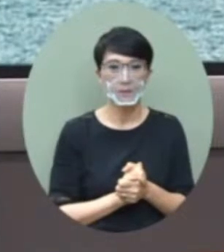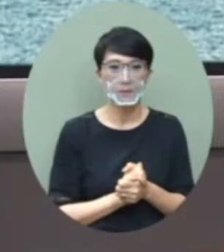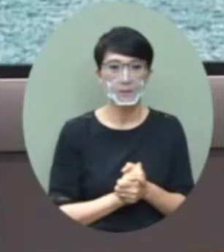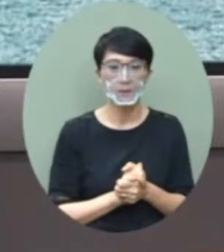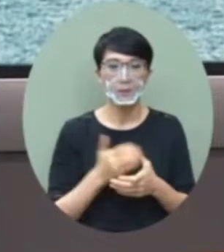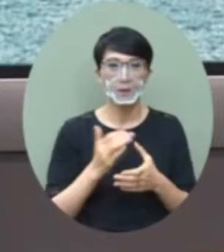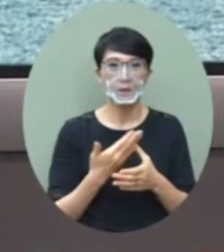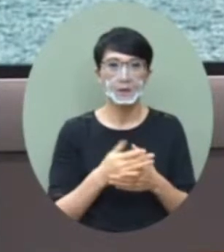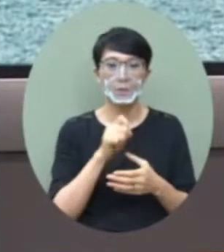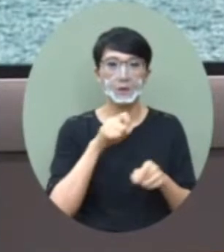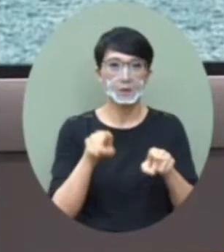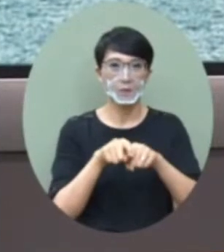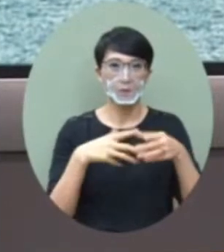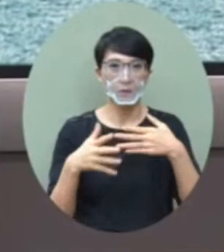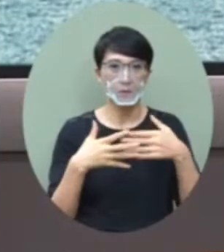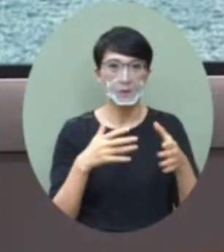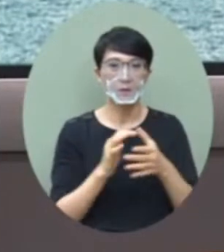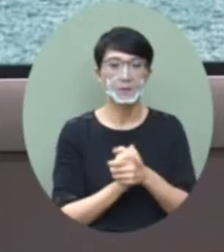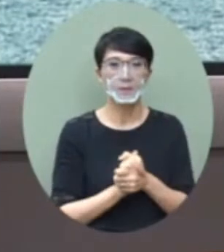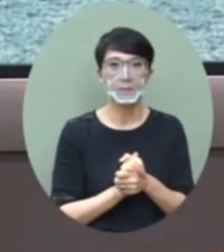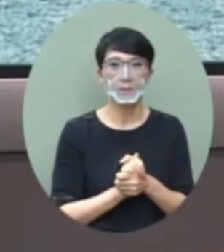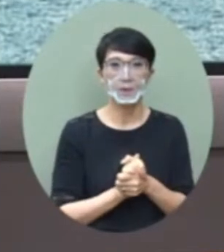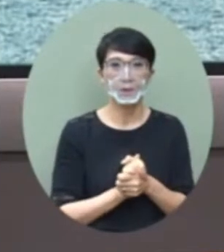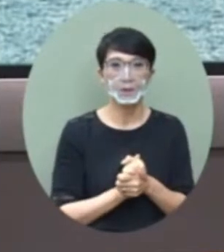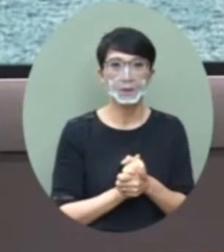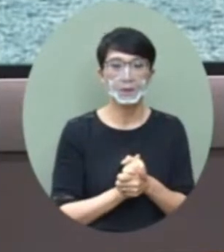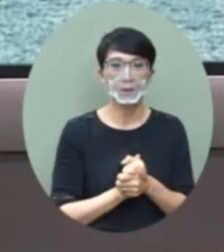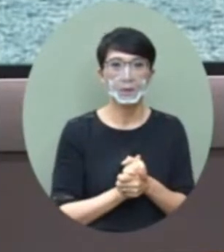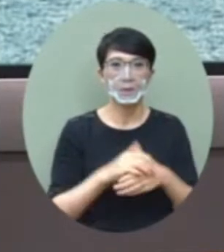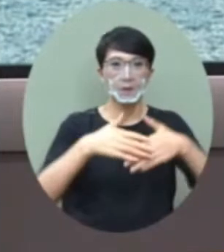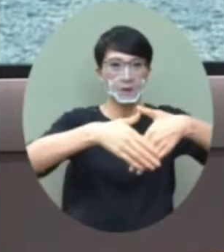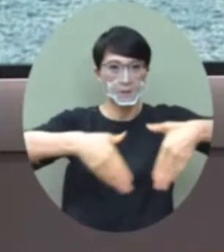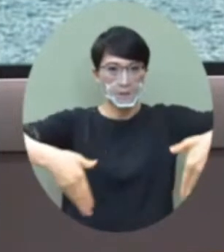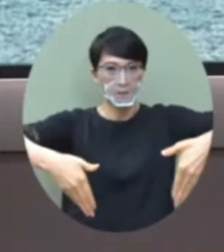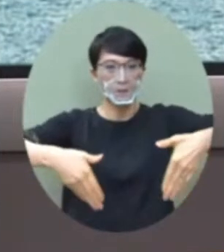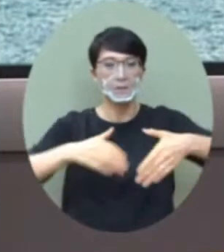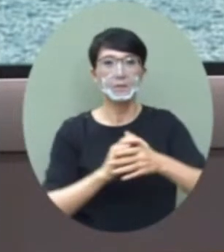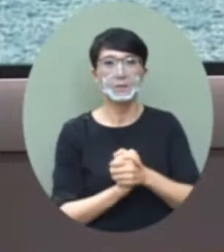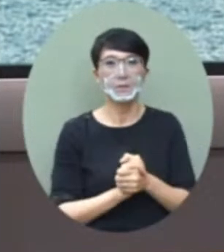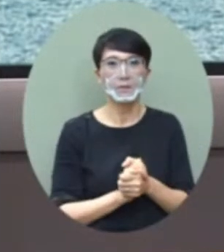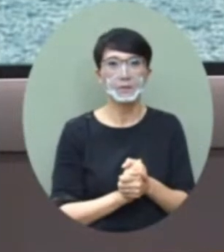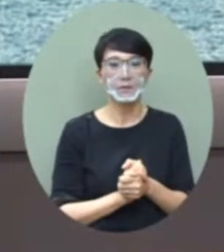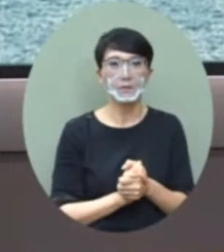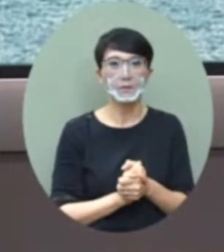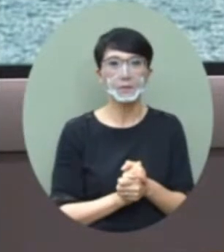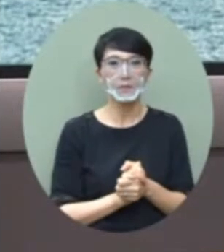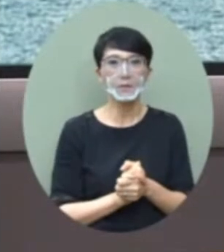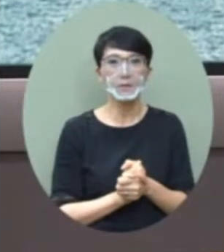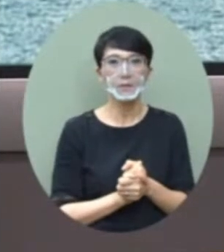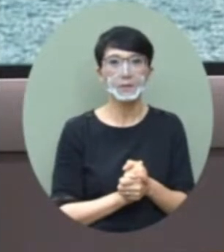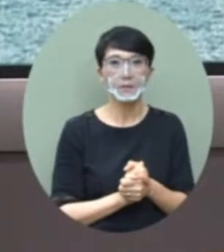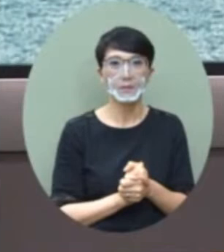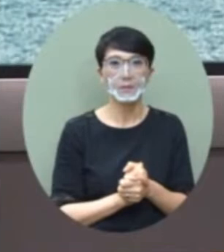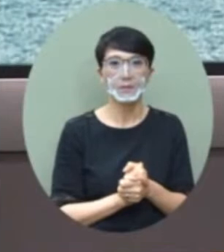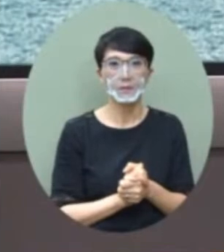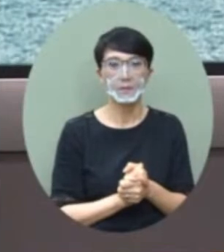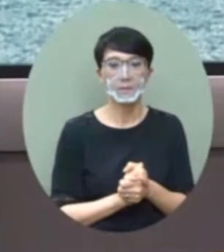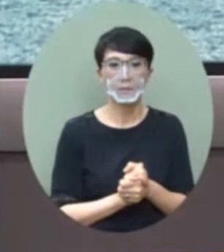help relieve the strain on manpower. Next question, please. The reporter on the